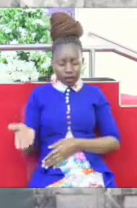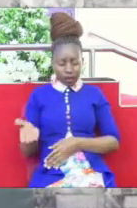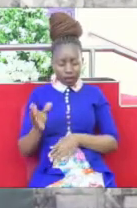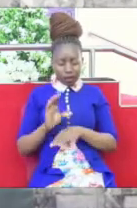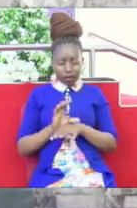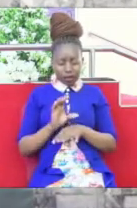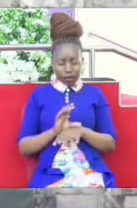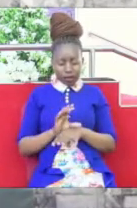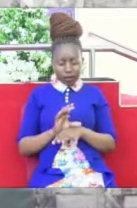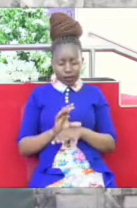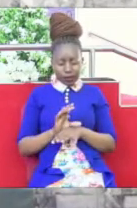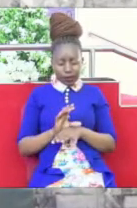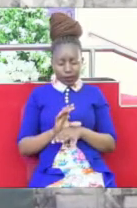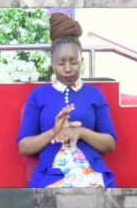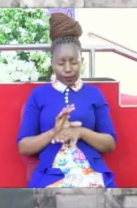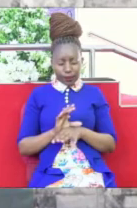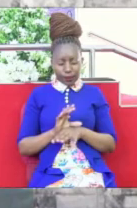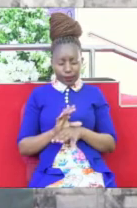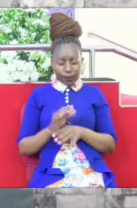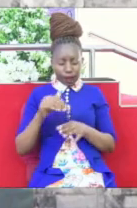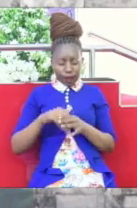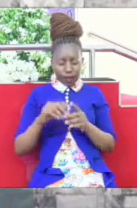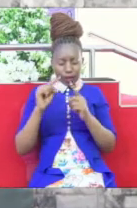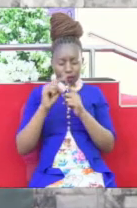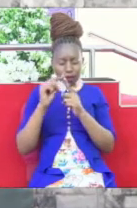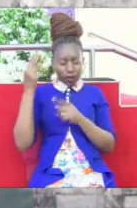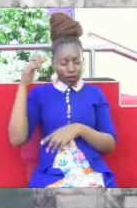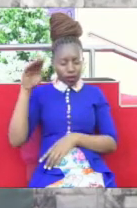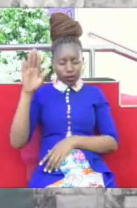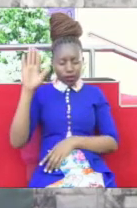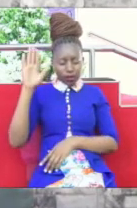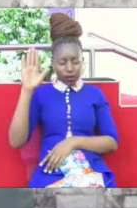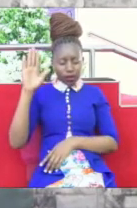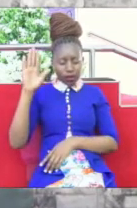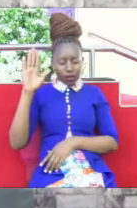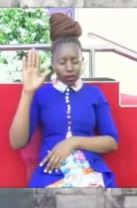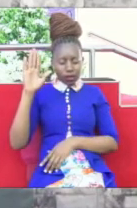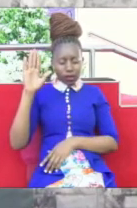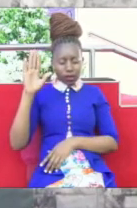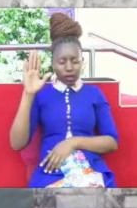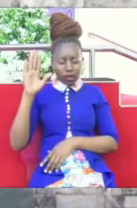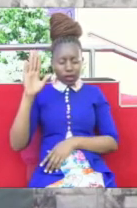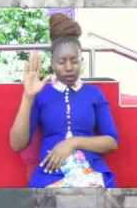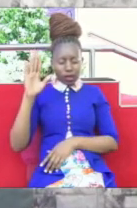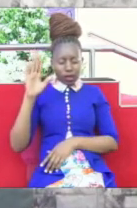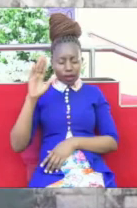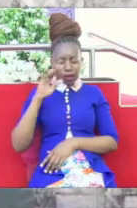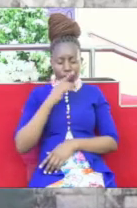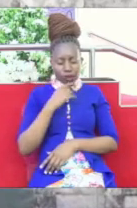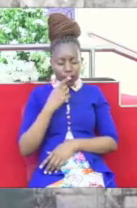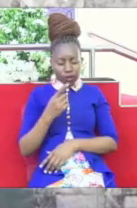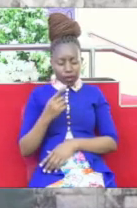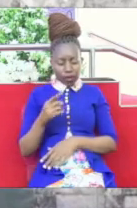As Matthew 18:18 says, truly I tell you, whatever you bind on earth